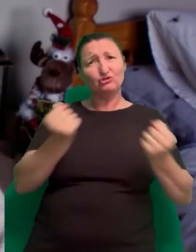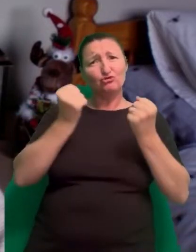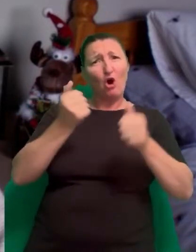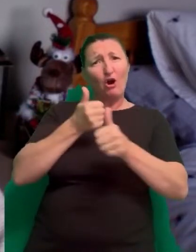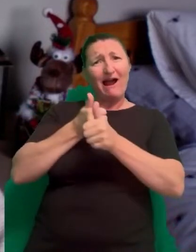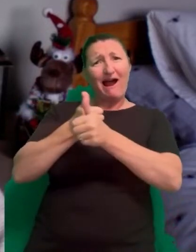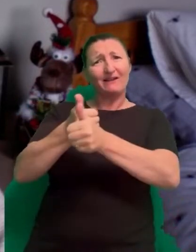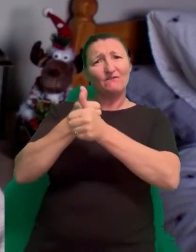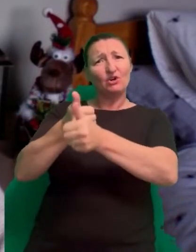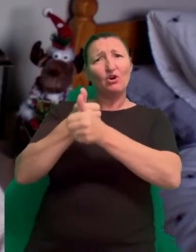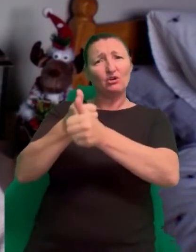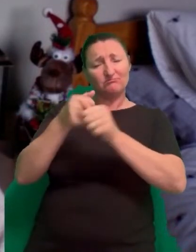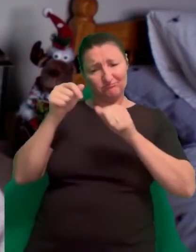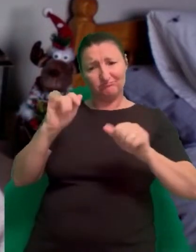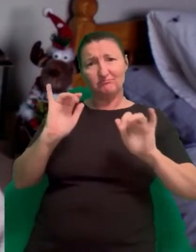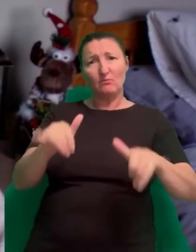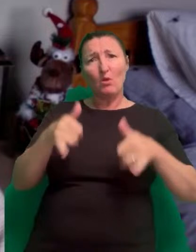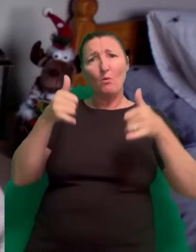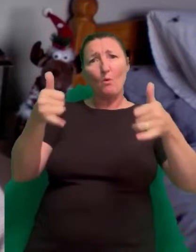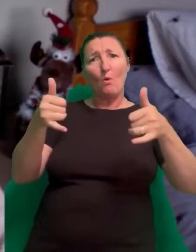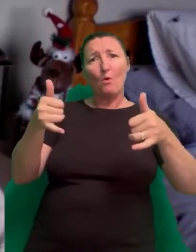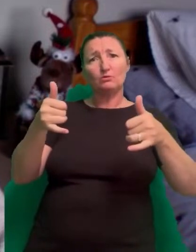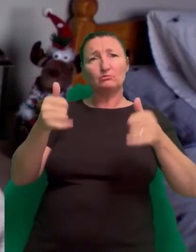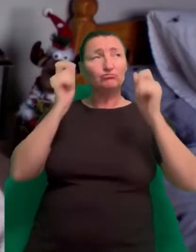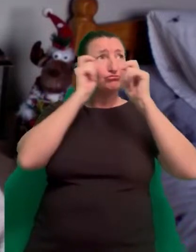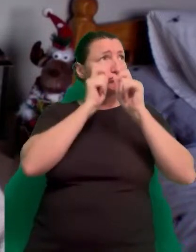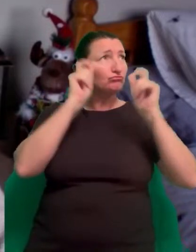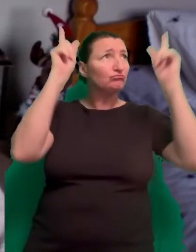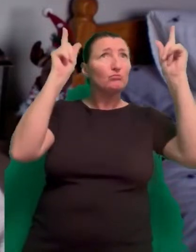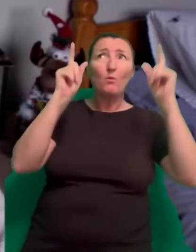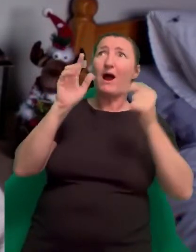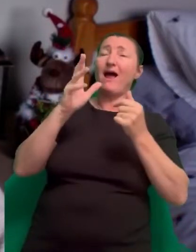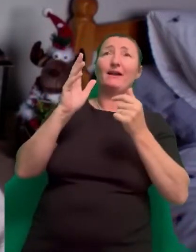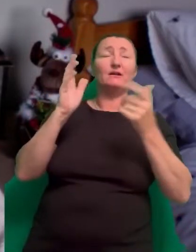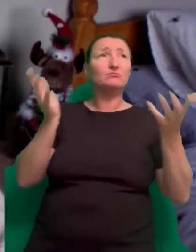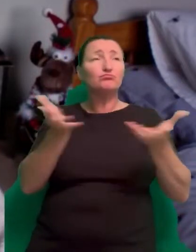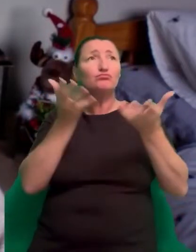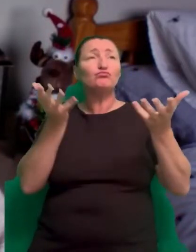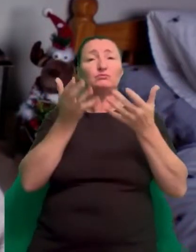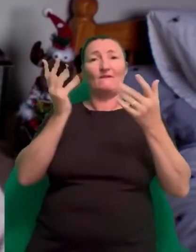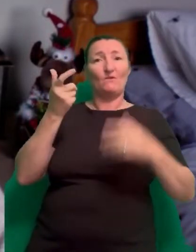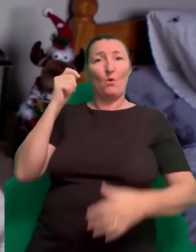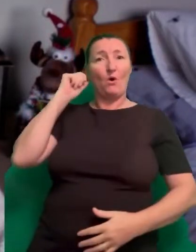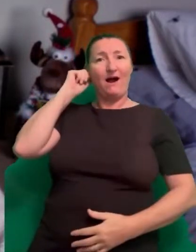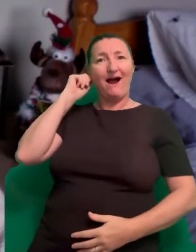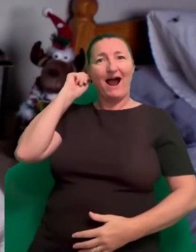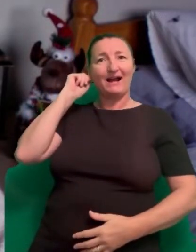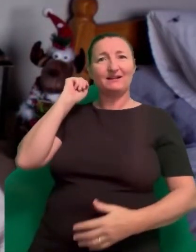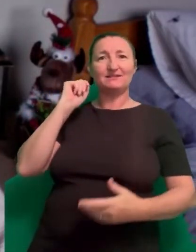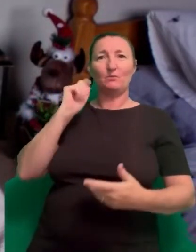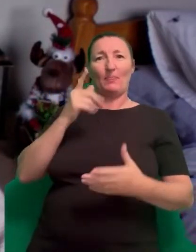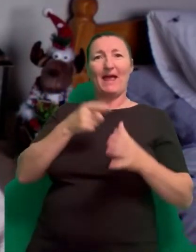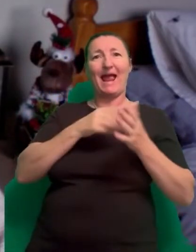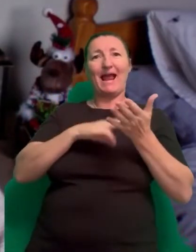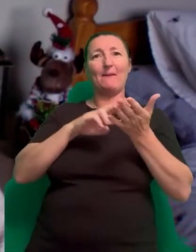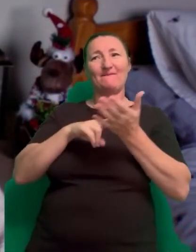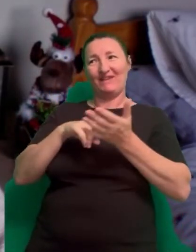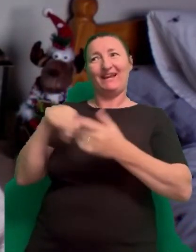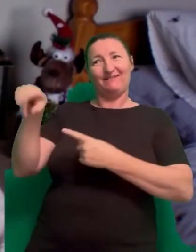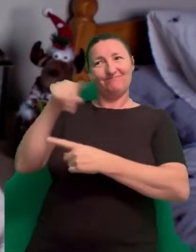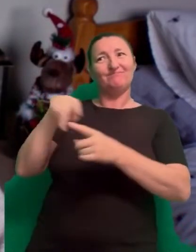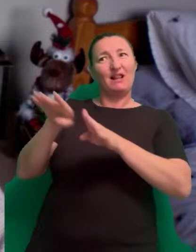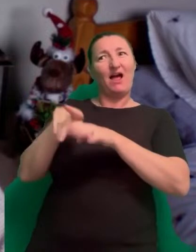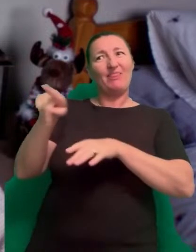and continued to be a strong advocate for these awards, raising awareness of the hacks that you've just seen, for example,